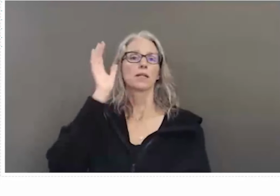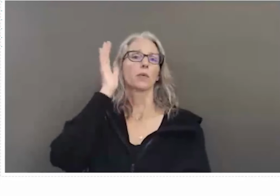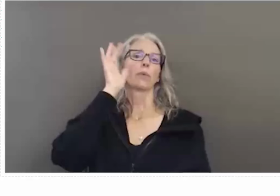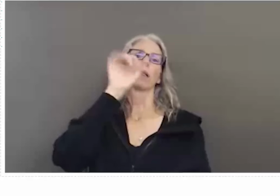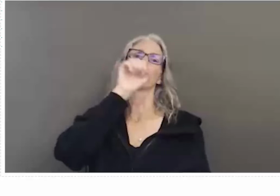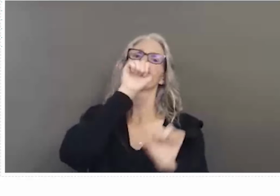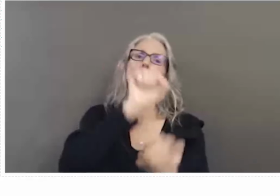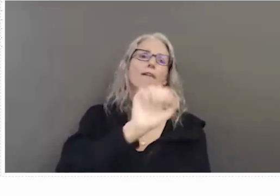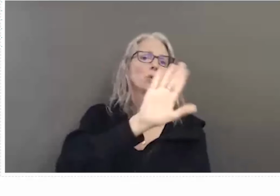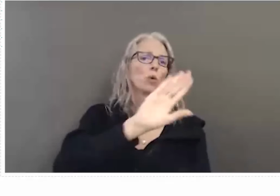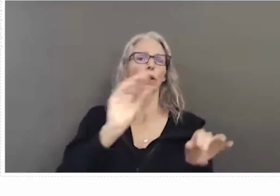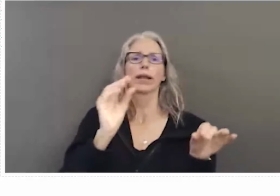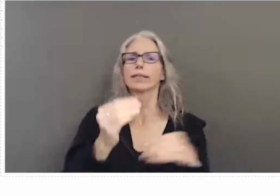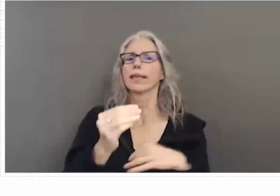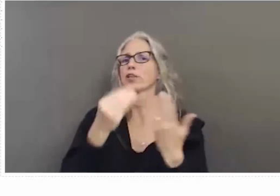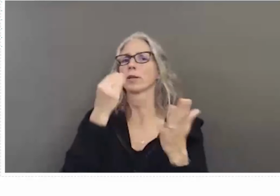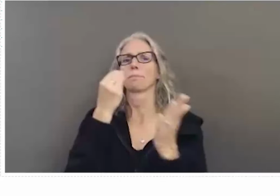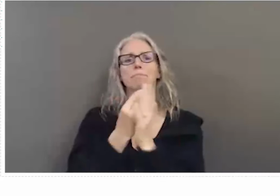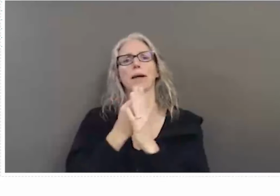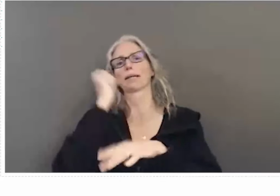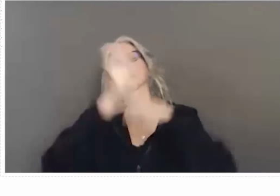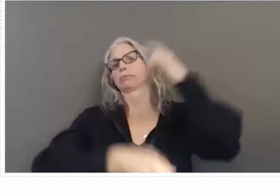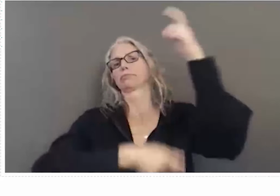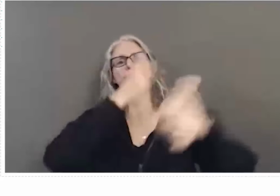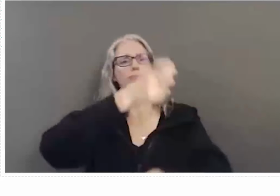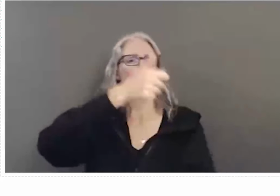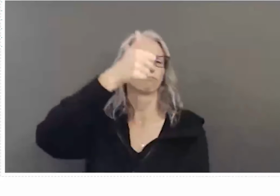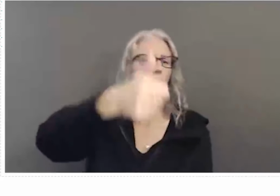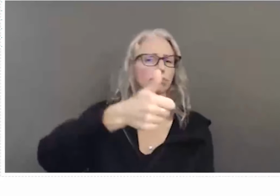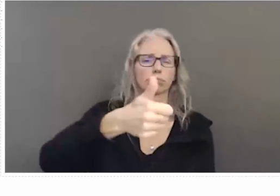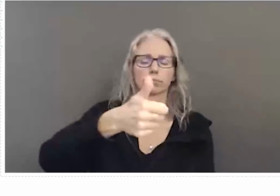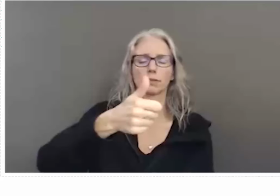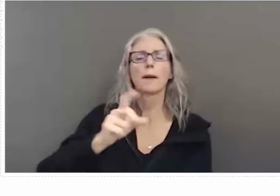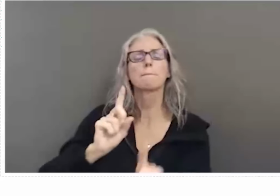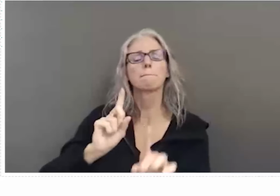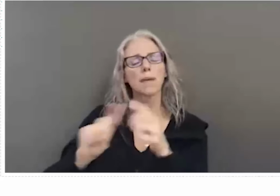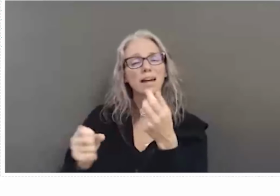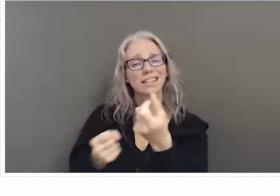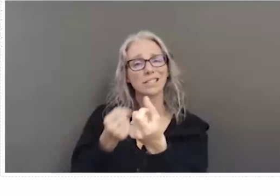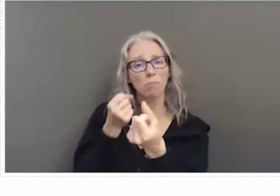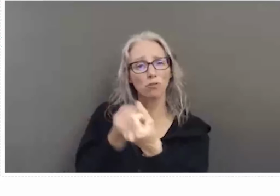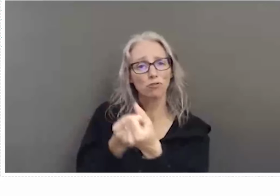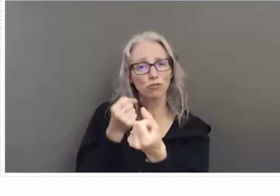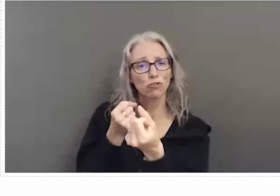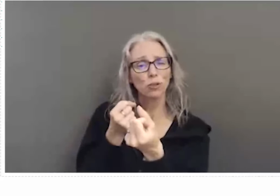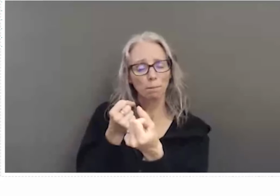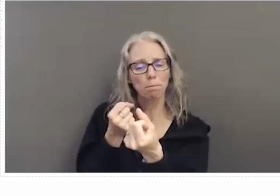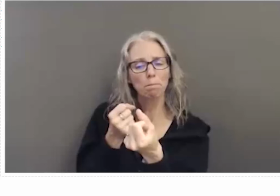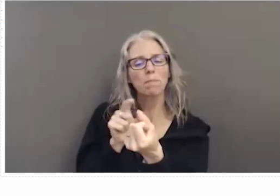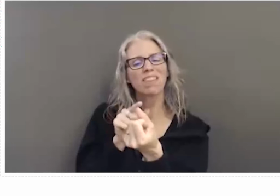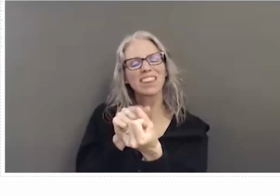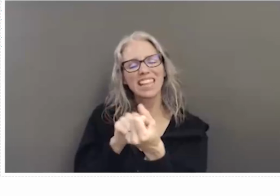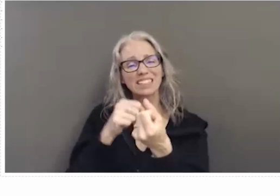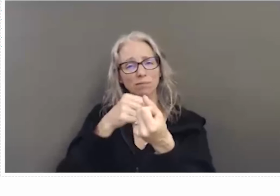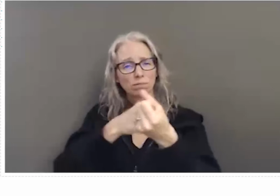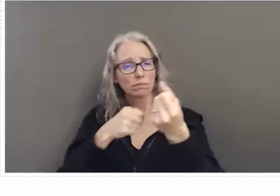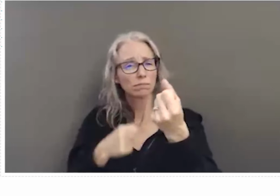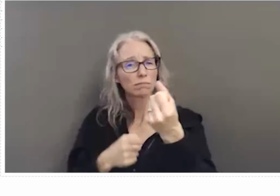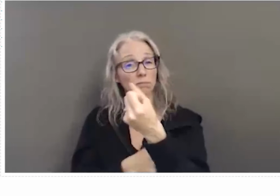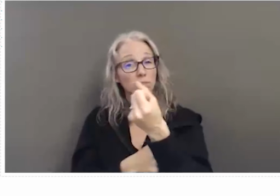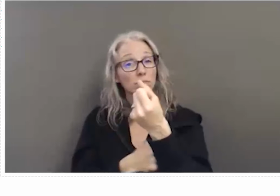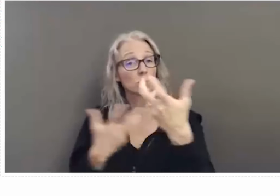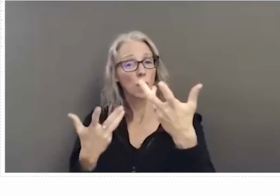we are to address at the core what should sponsorship be, it's not necessarily easy, and there are some processes and